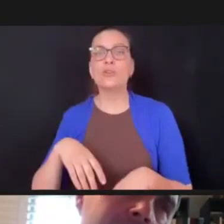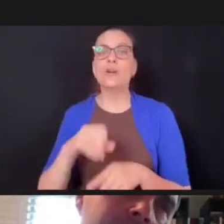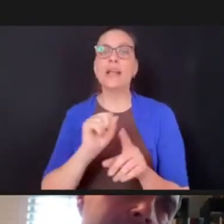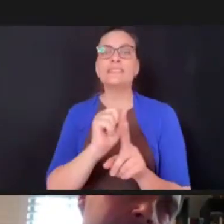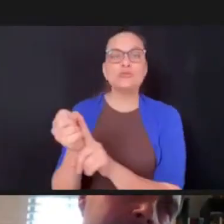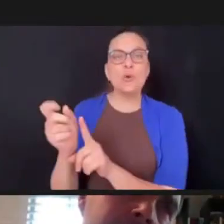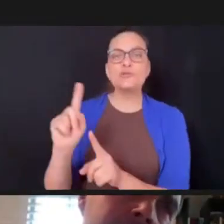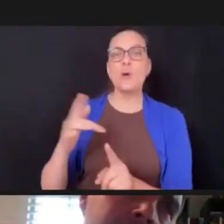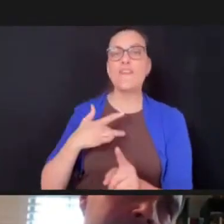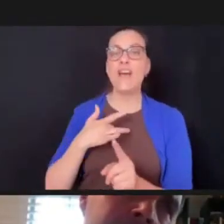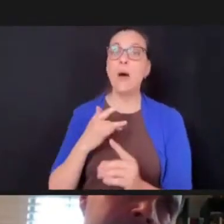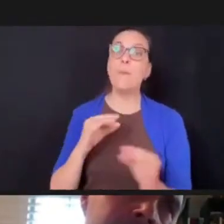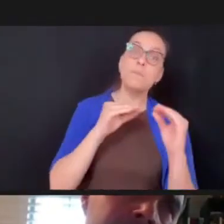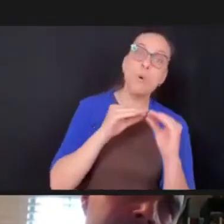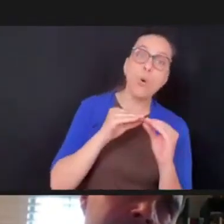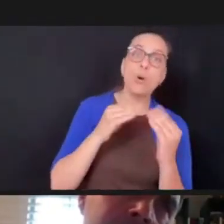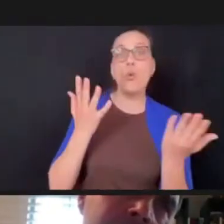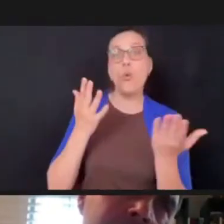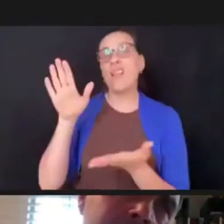less feasible,